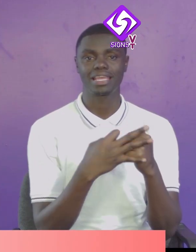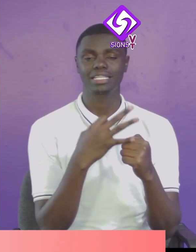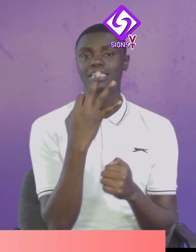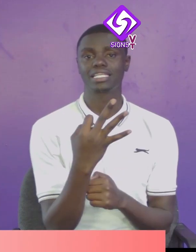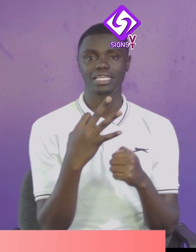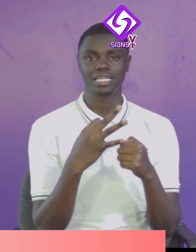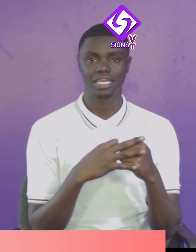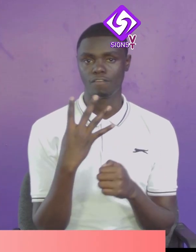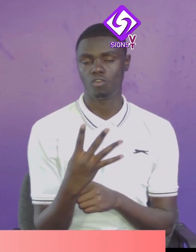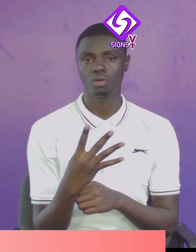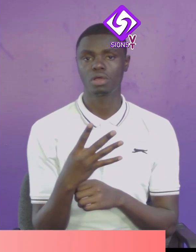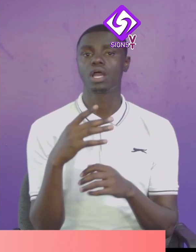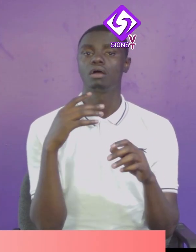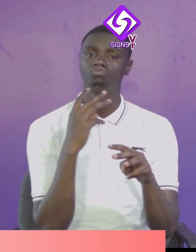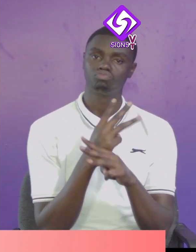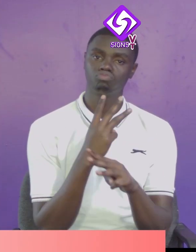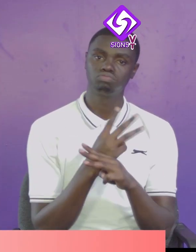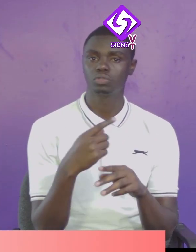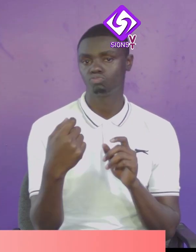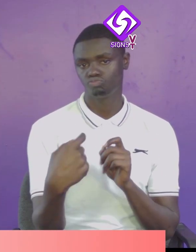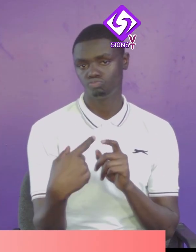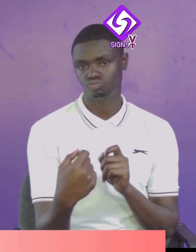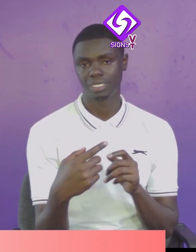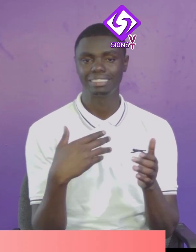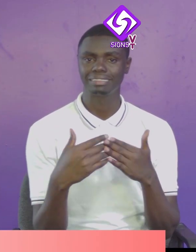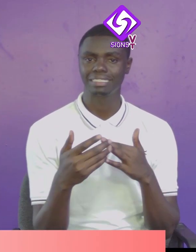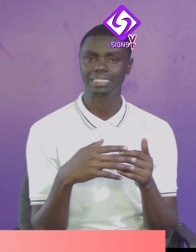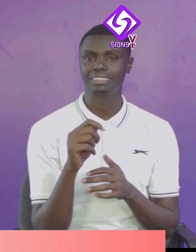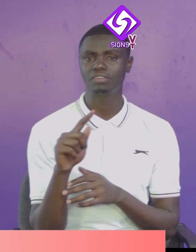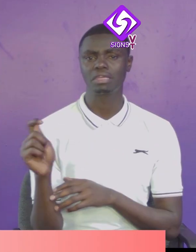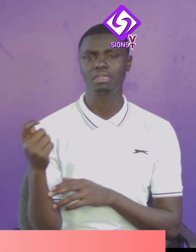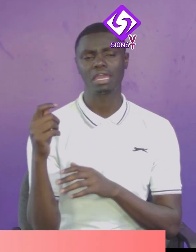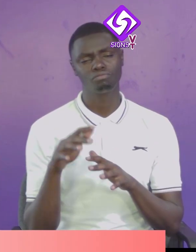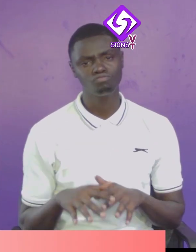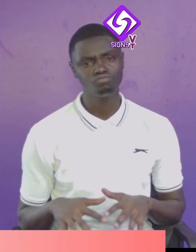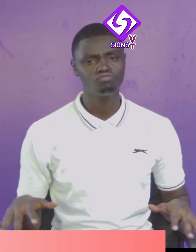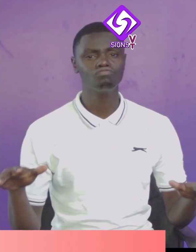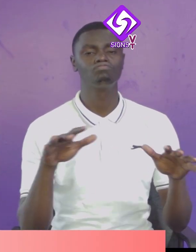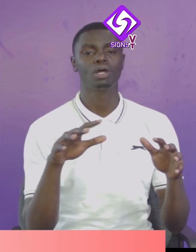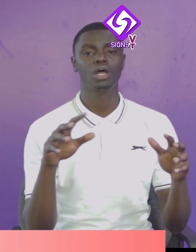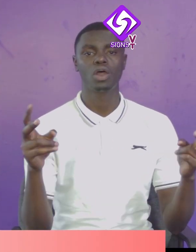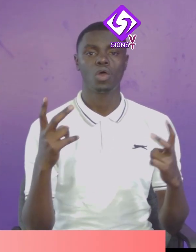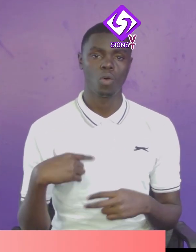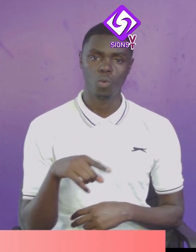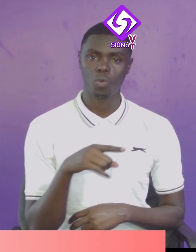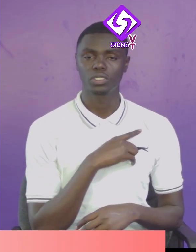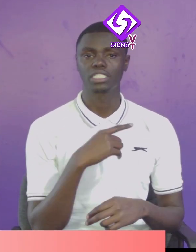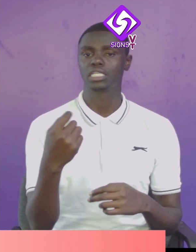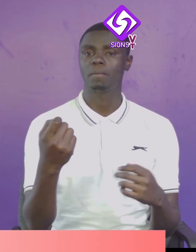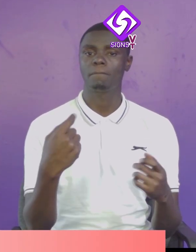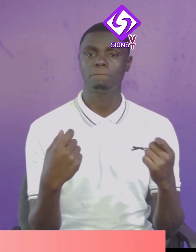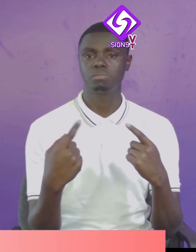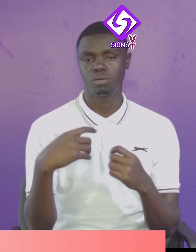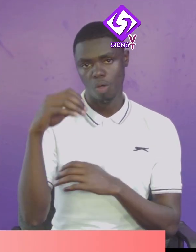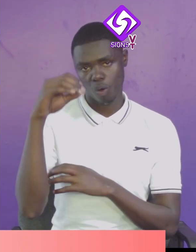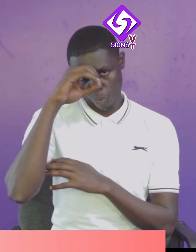is our SMS and WhatsApp number. Scientific Kenya across all social platforms. Be sure to catch up with us and send us your thoughts and opinions.